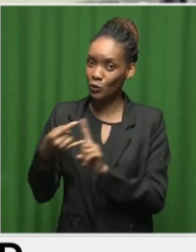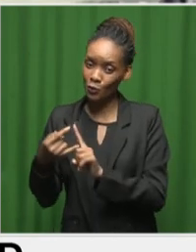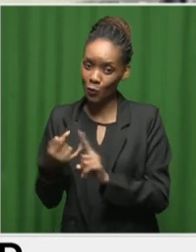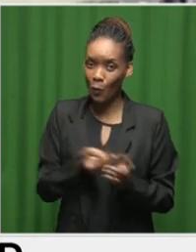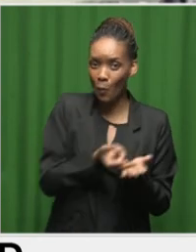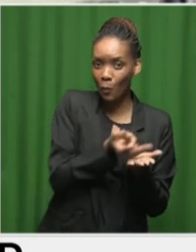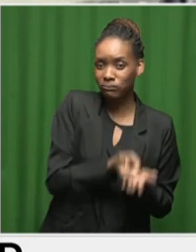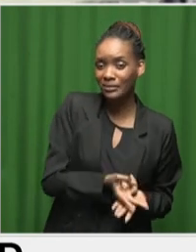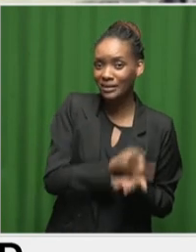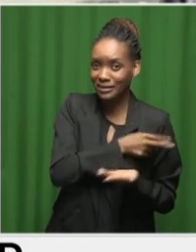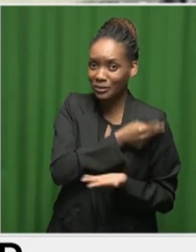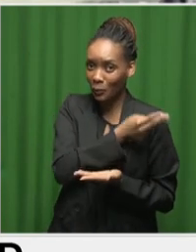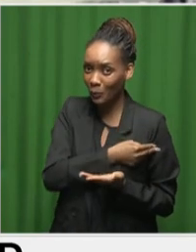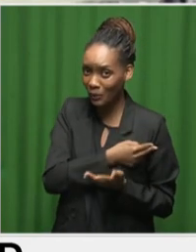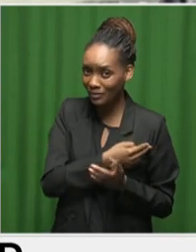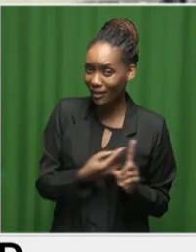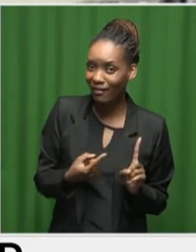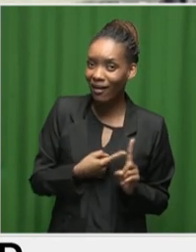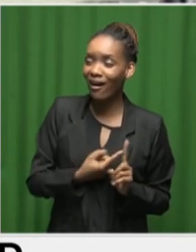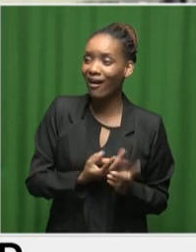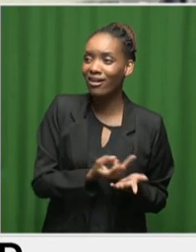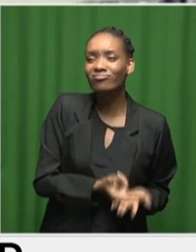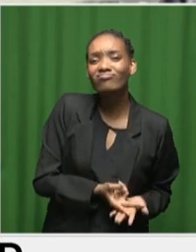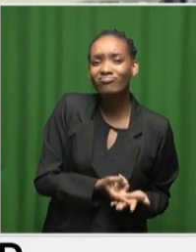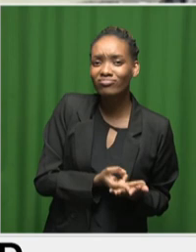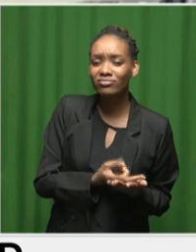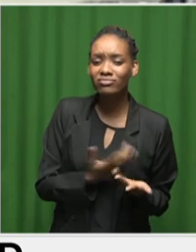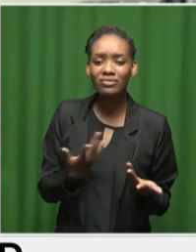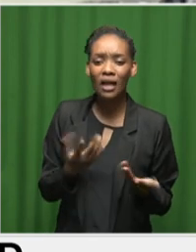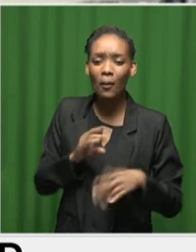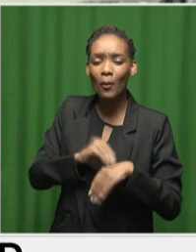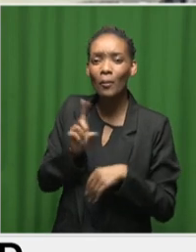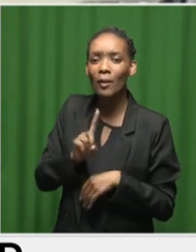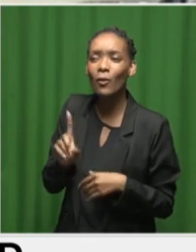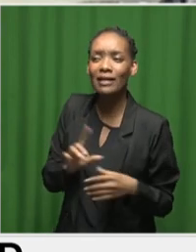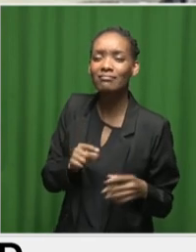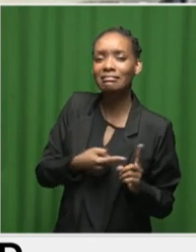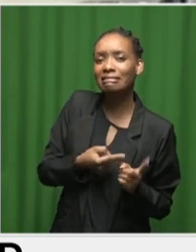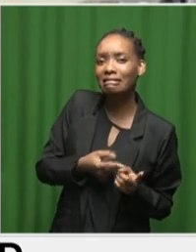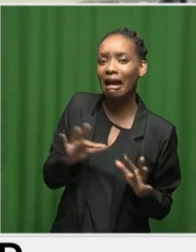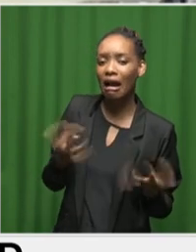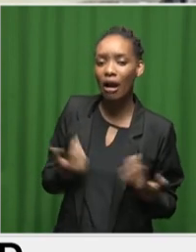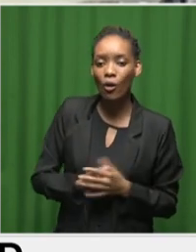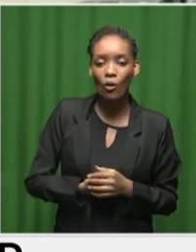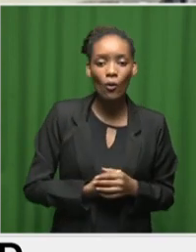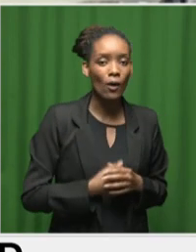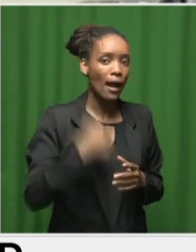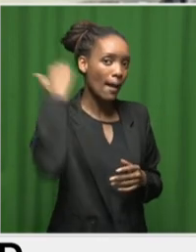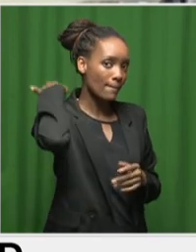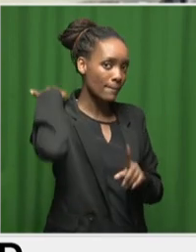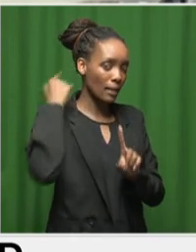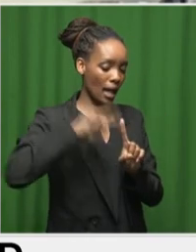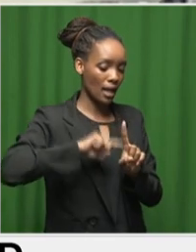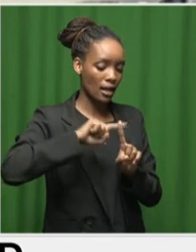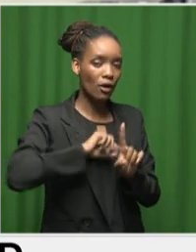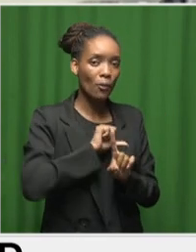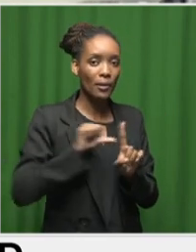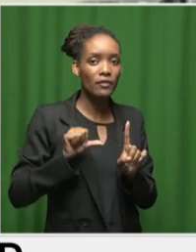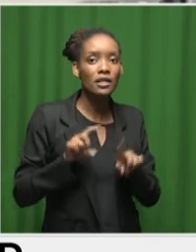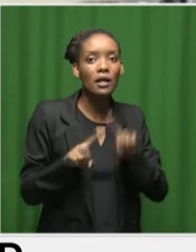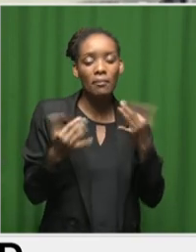hospital bed. How is he? What is the issue? Oh, he had a back operation, but he's fine. Okay,